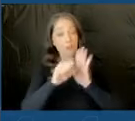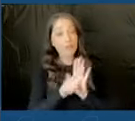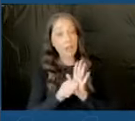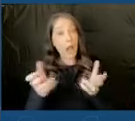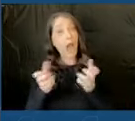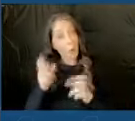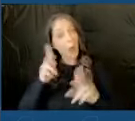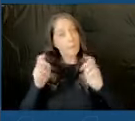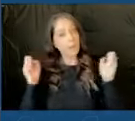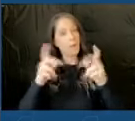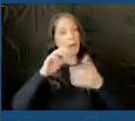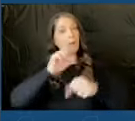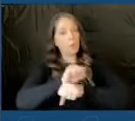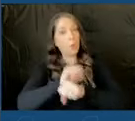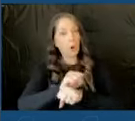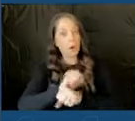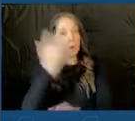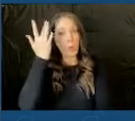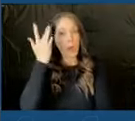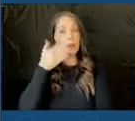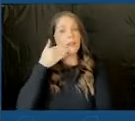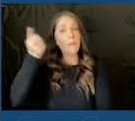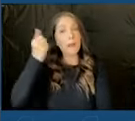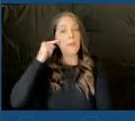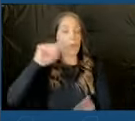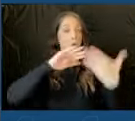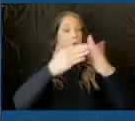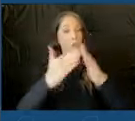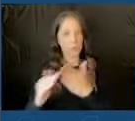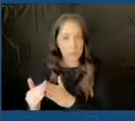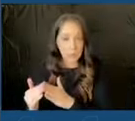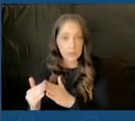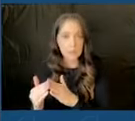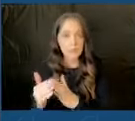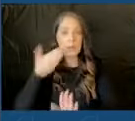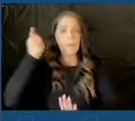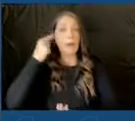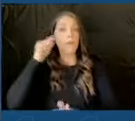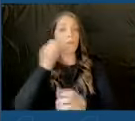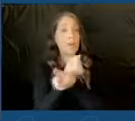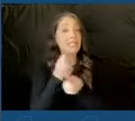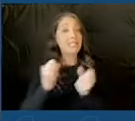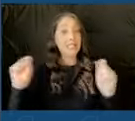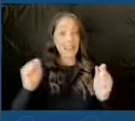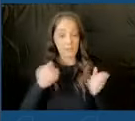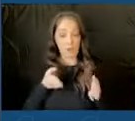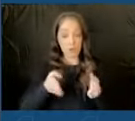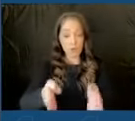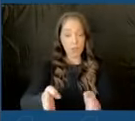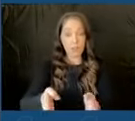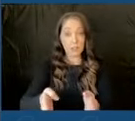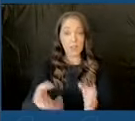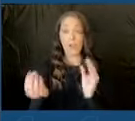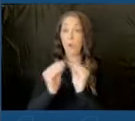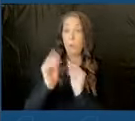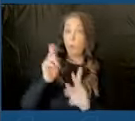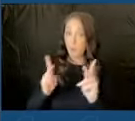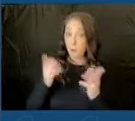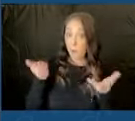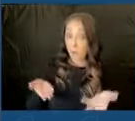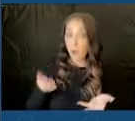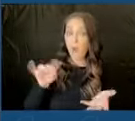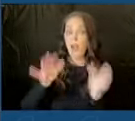work because it is better for the communities. It's better for safety on the streets. The more people there are, that is important to me. I focus on